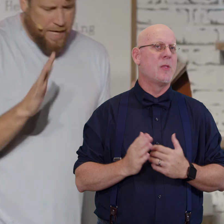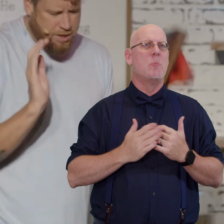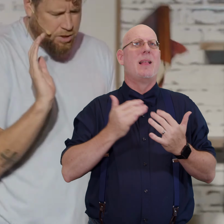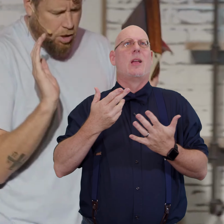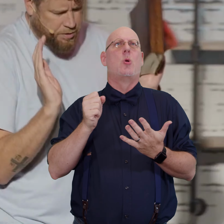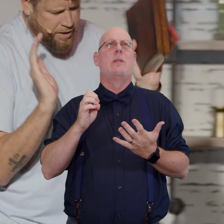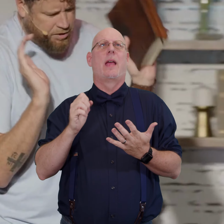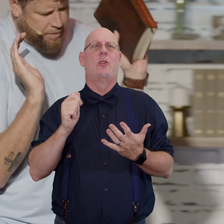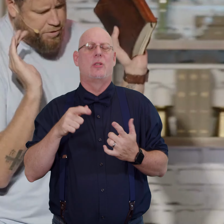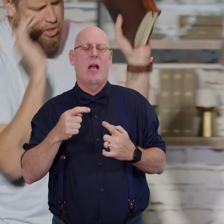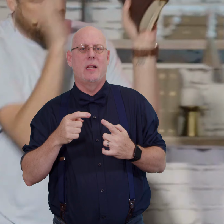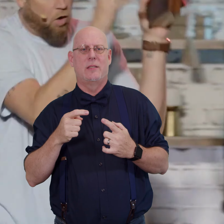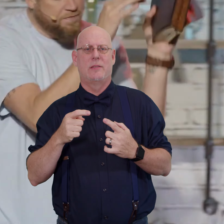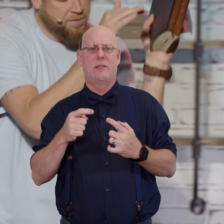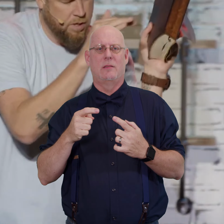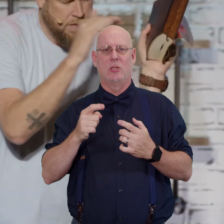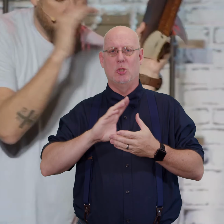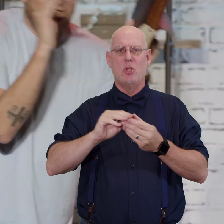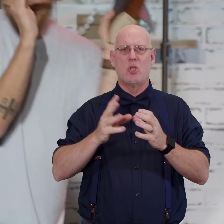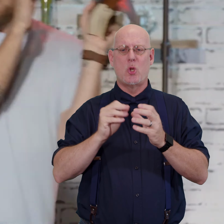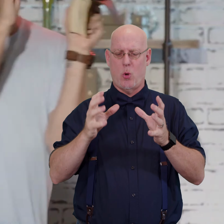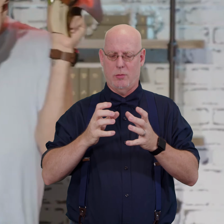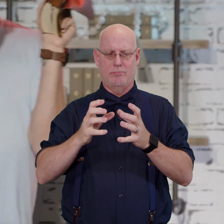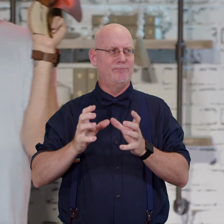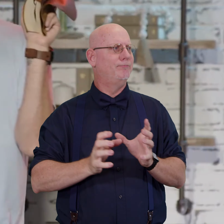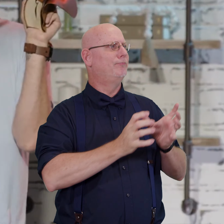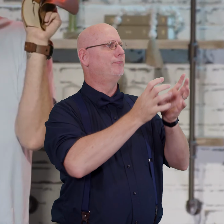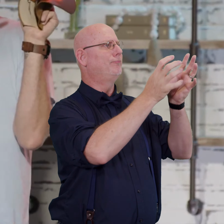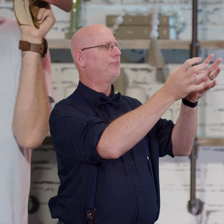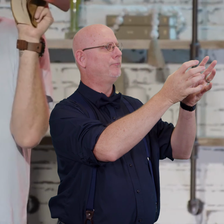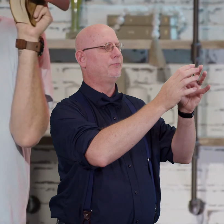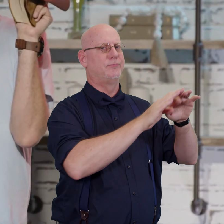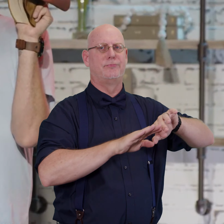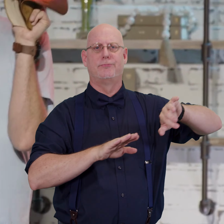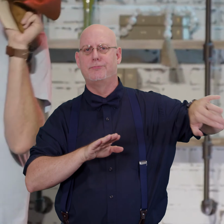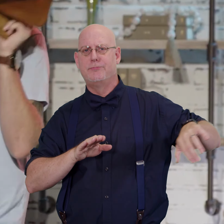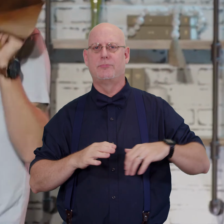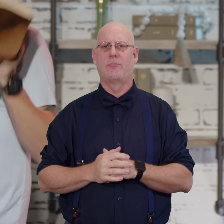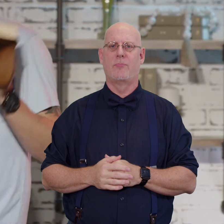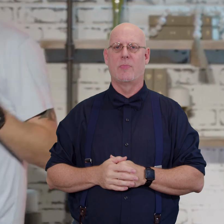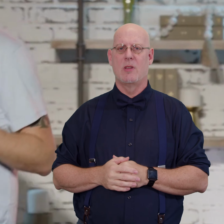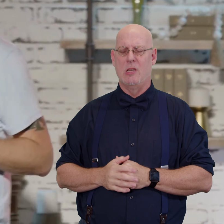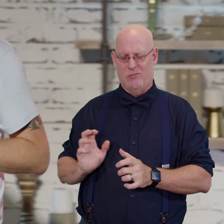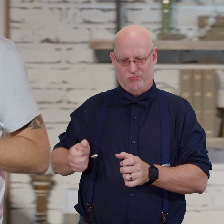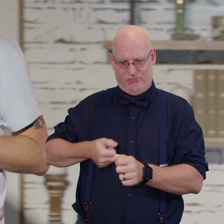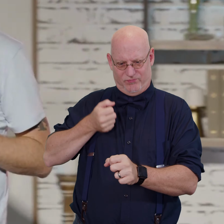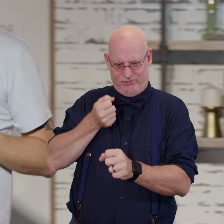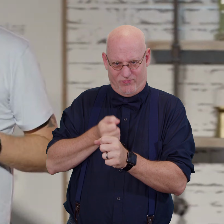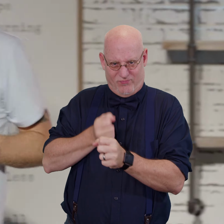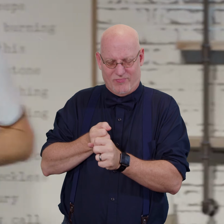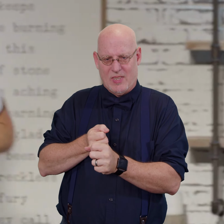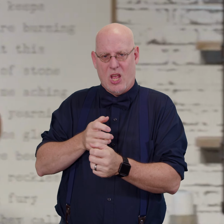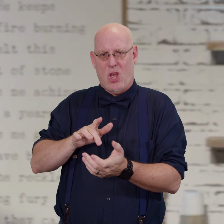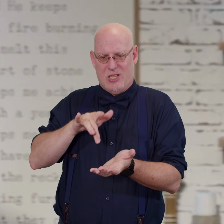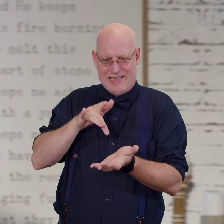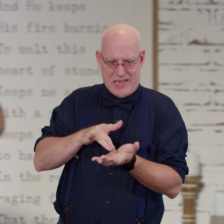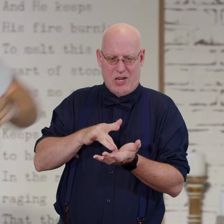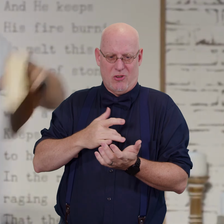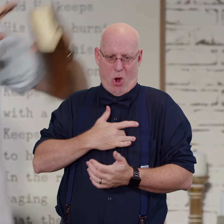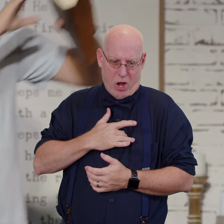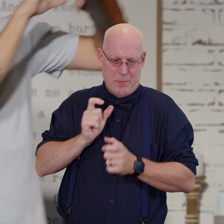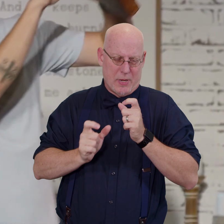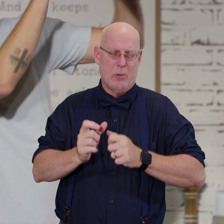like Hosea just kind of shelves the illustration, the narrative, and goes right after the heart of the people.